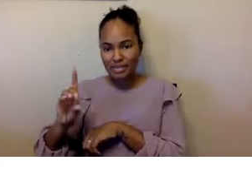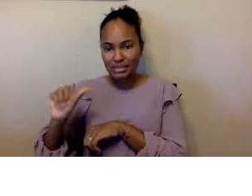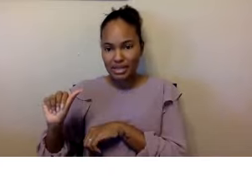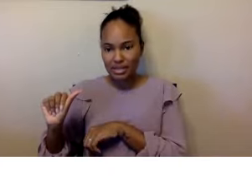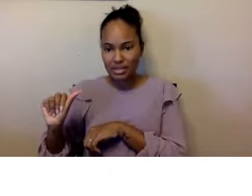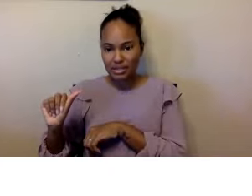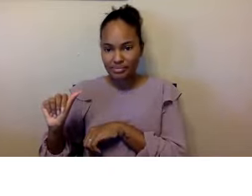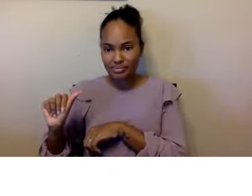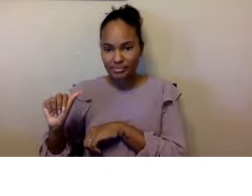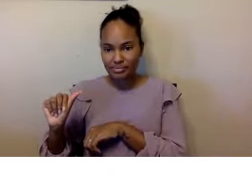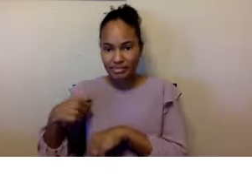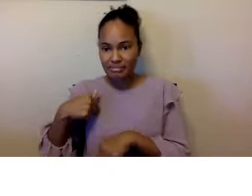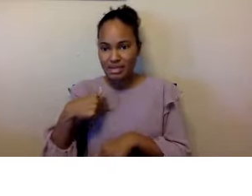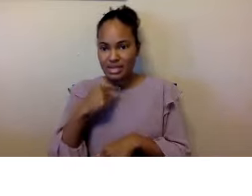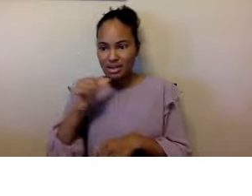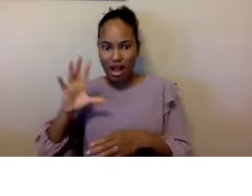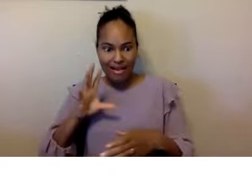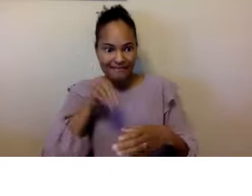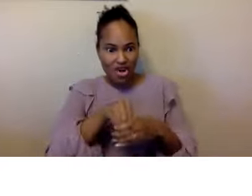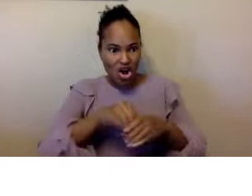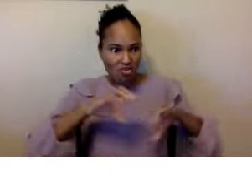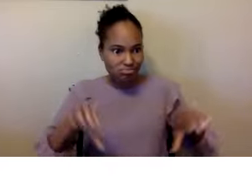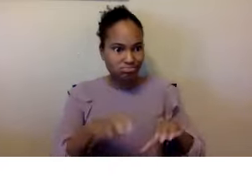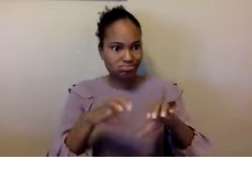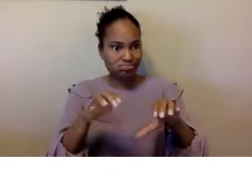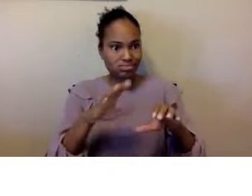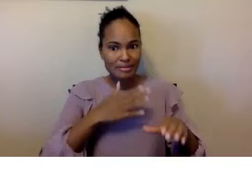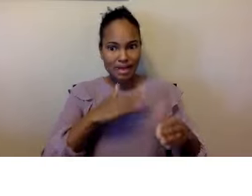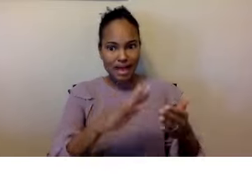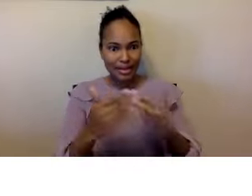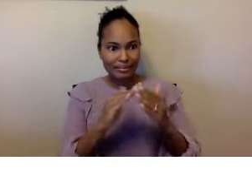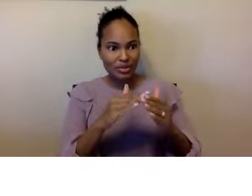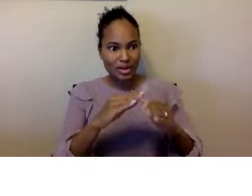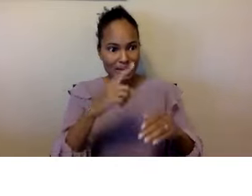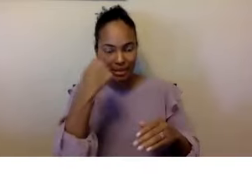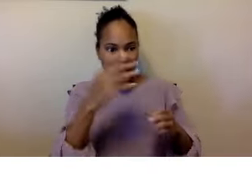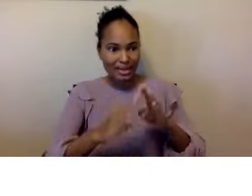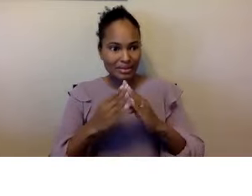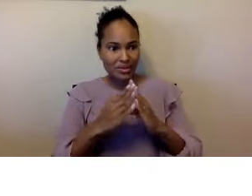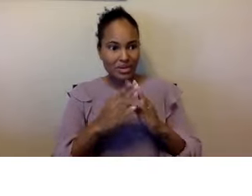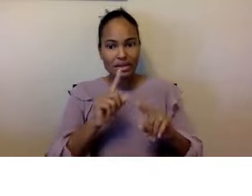Yeah, it's interesting overall, but I was definitely feeling what TJ was talking about.